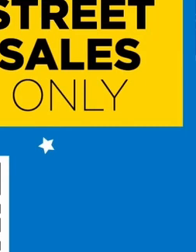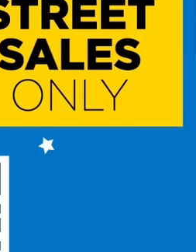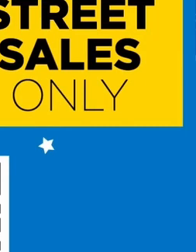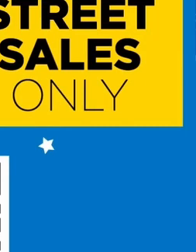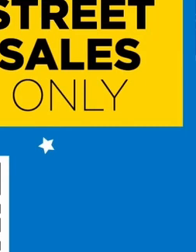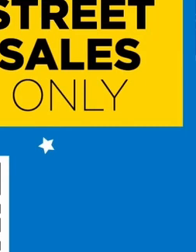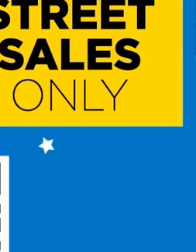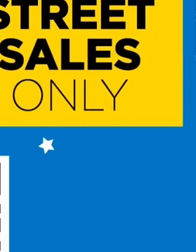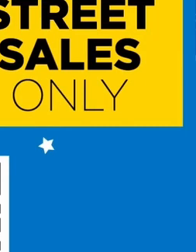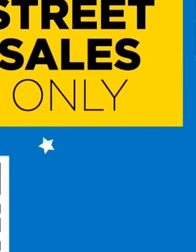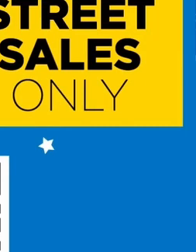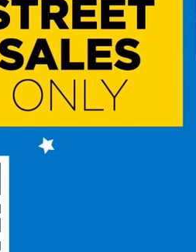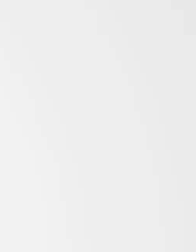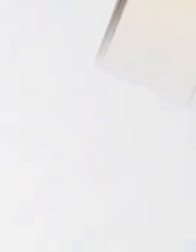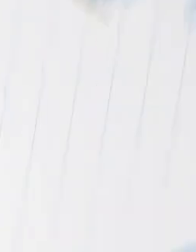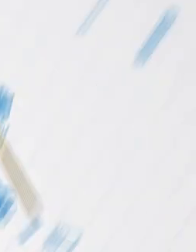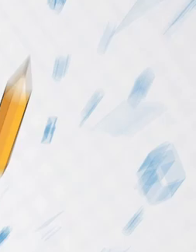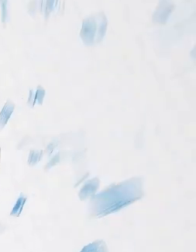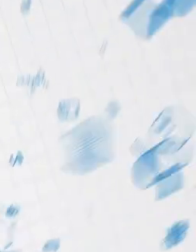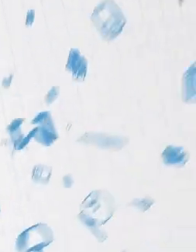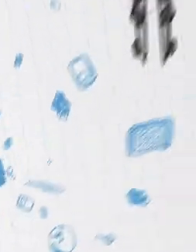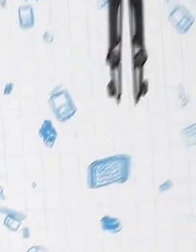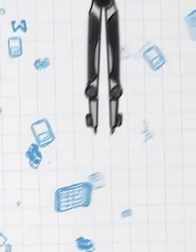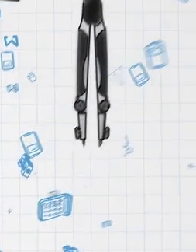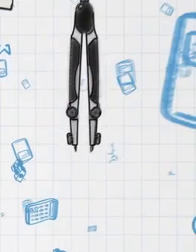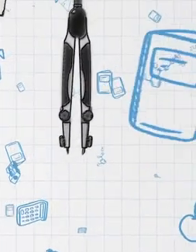activities with Zoe and Zoshi.